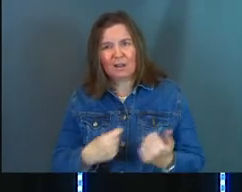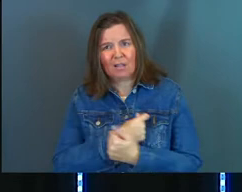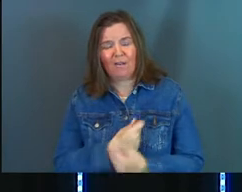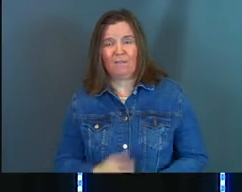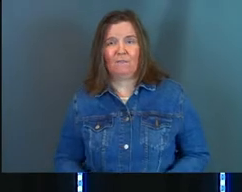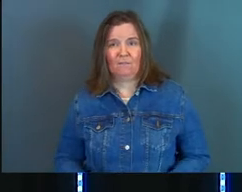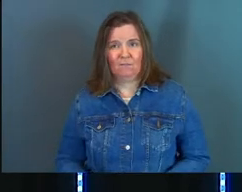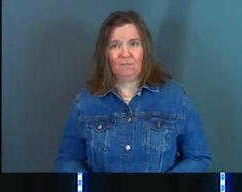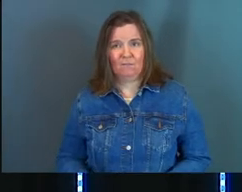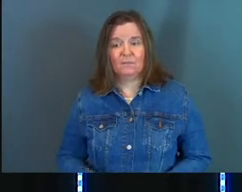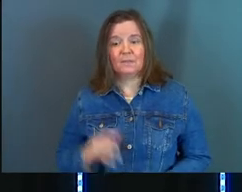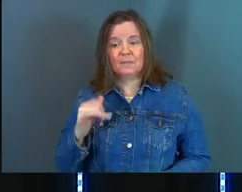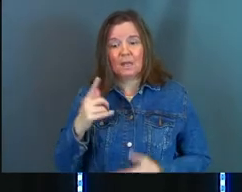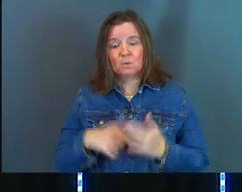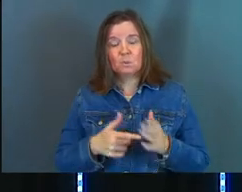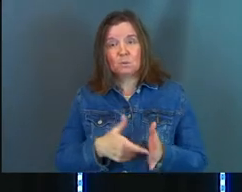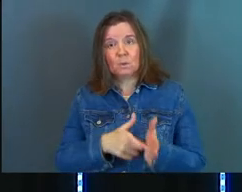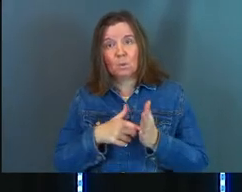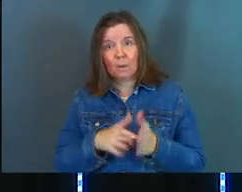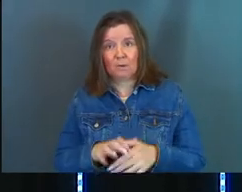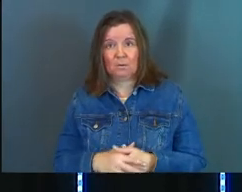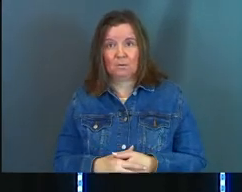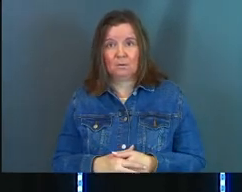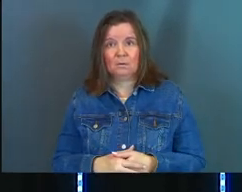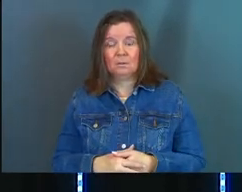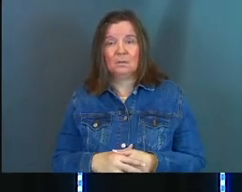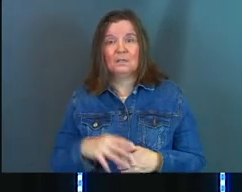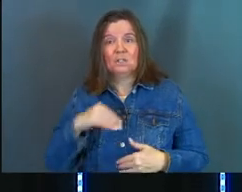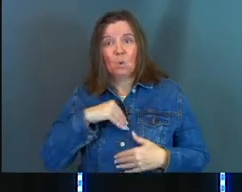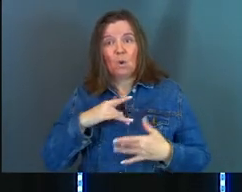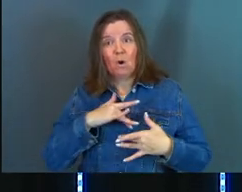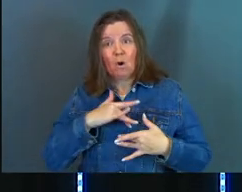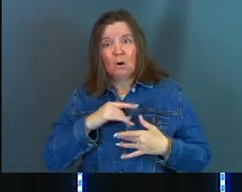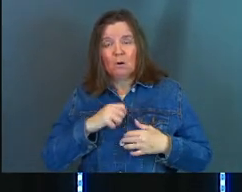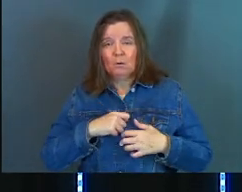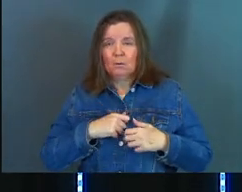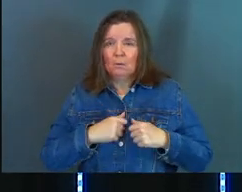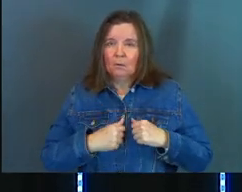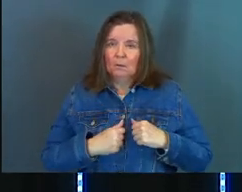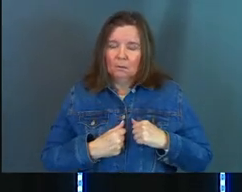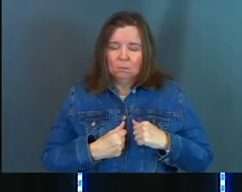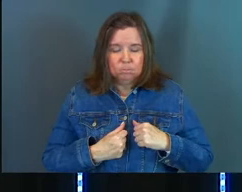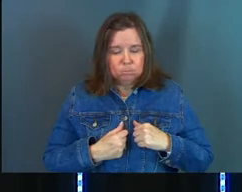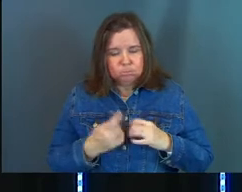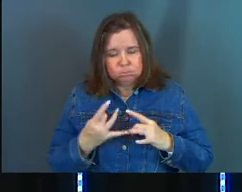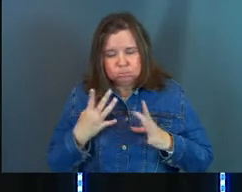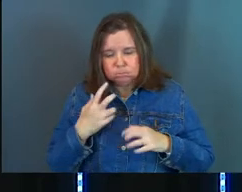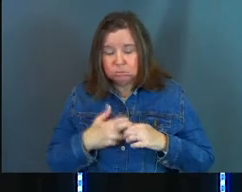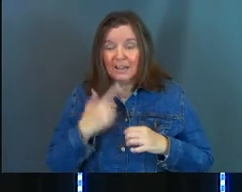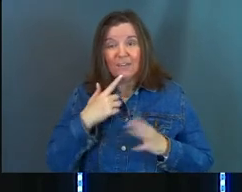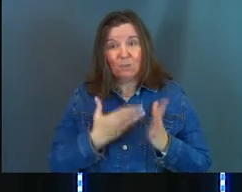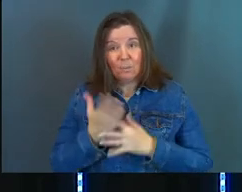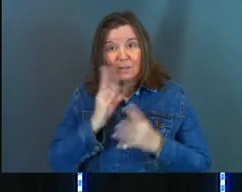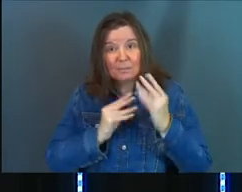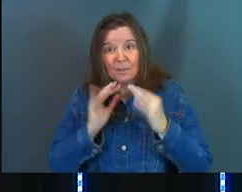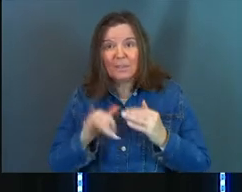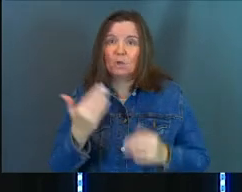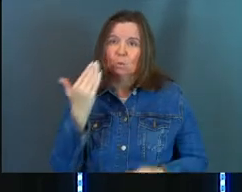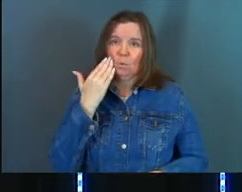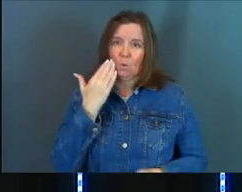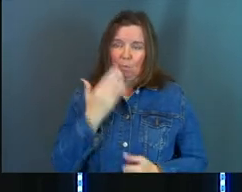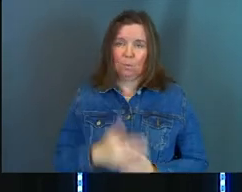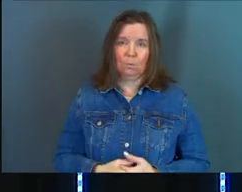love. That's what's required. It's tearing your heart out kind of stuff. And if you've been through it, you